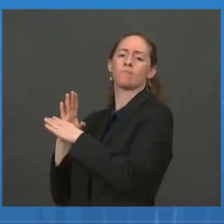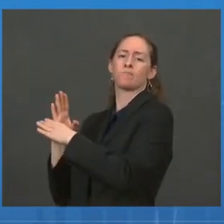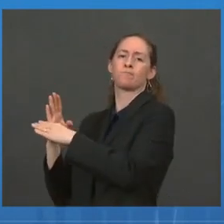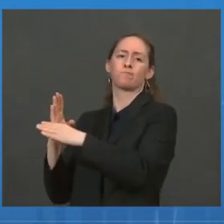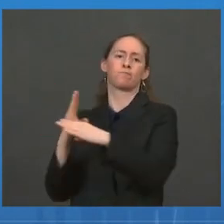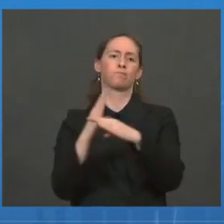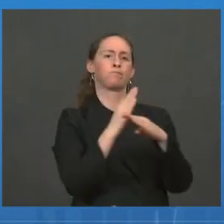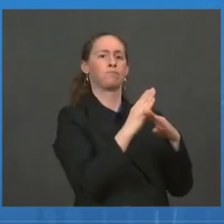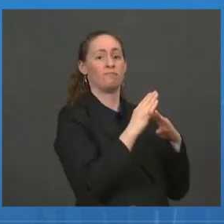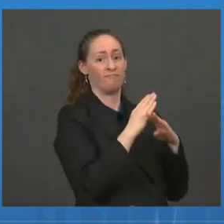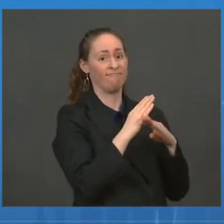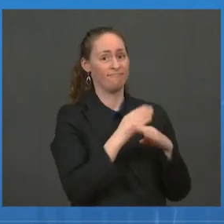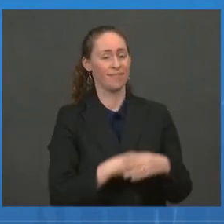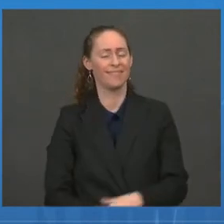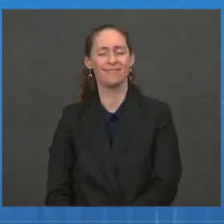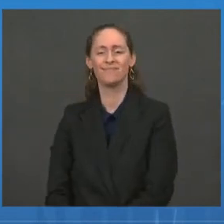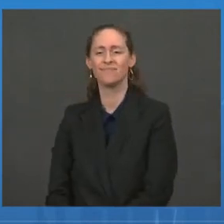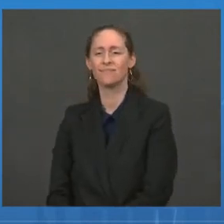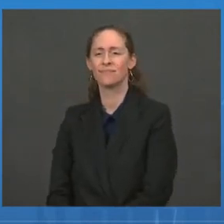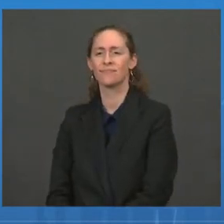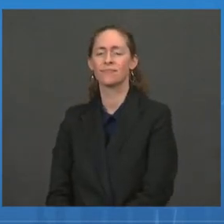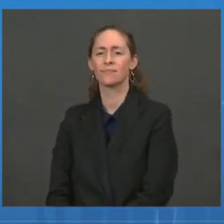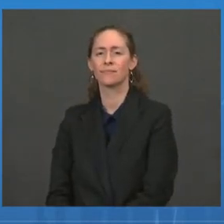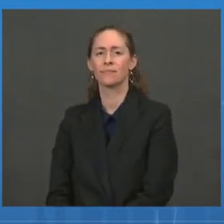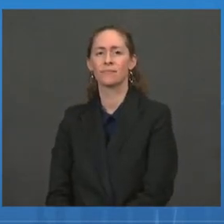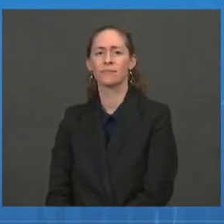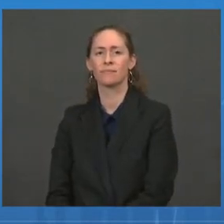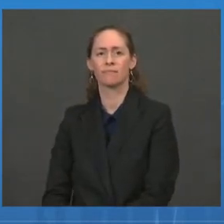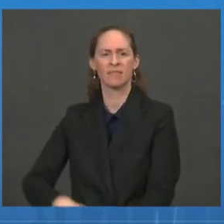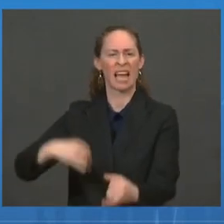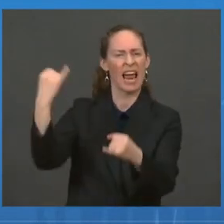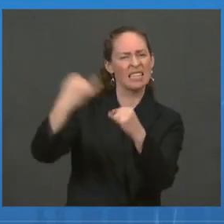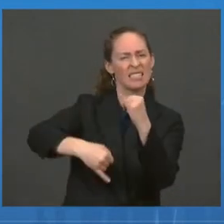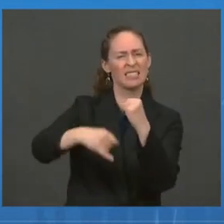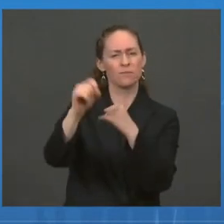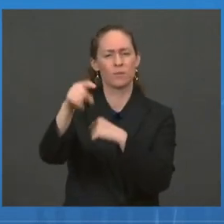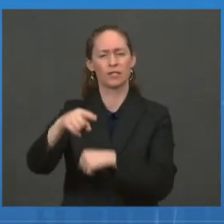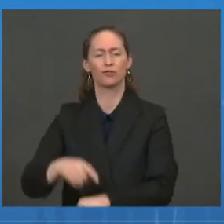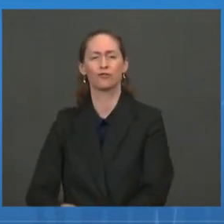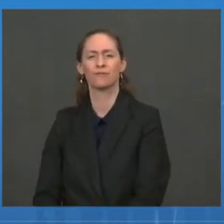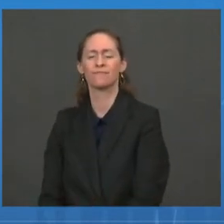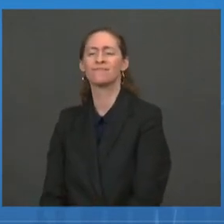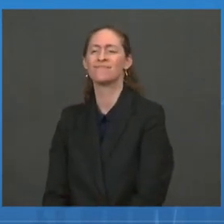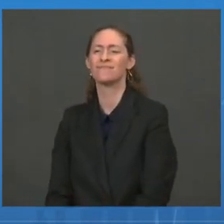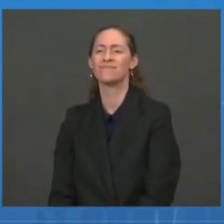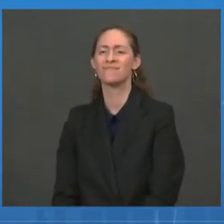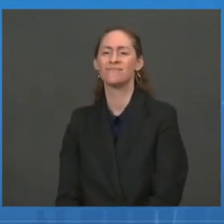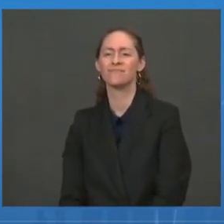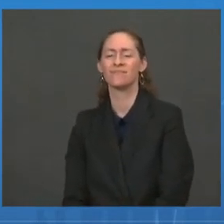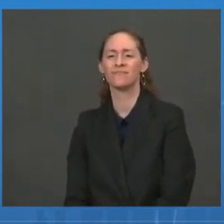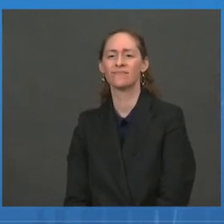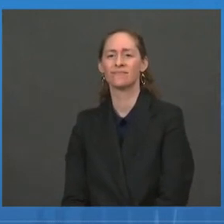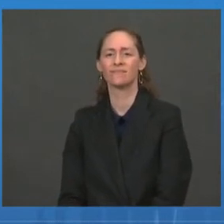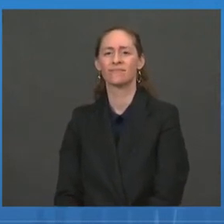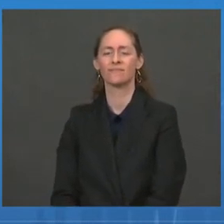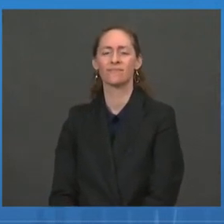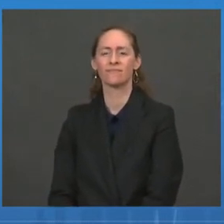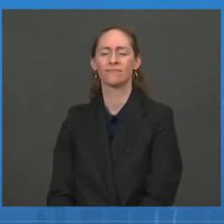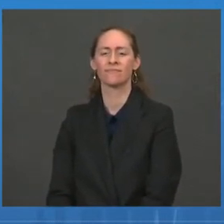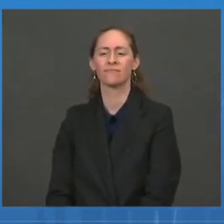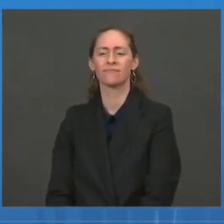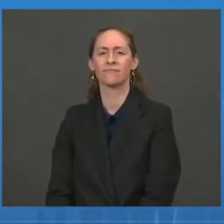last question all right last question let's go to jeff mason at reuters thank you very